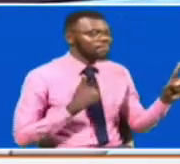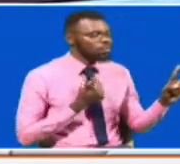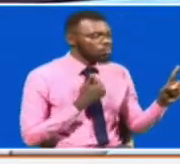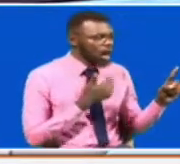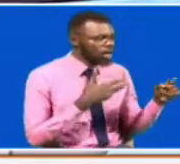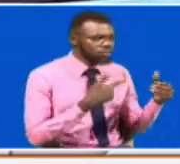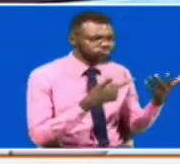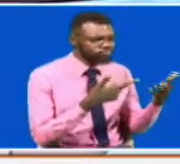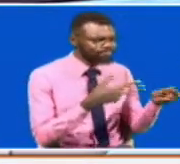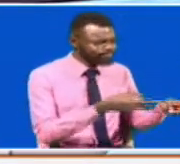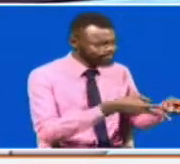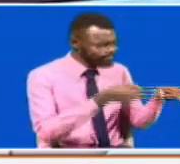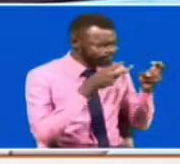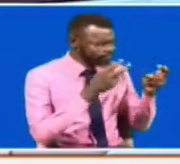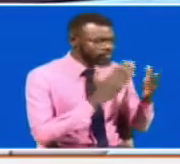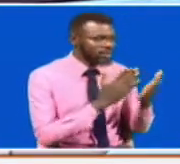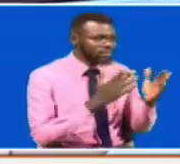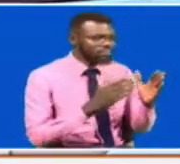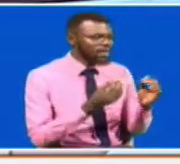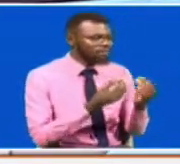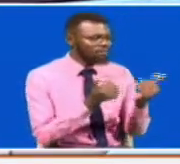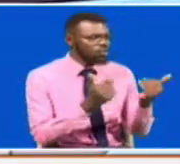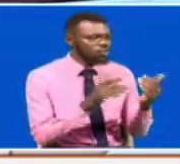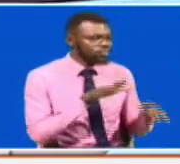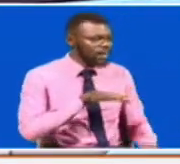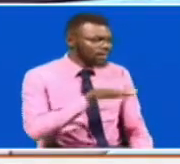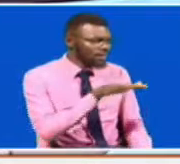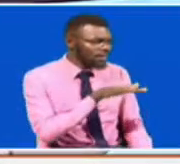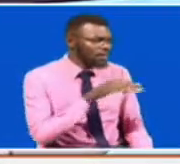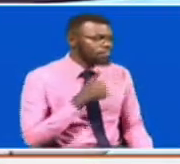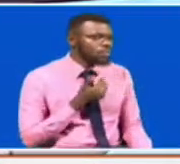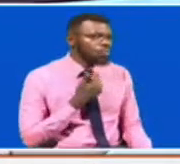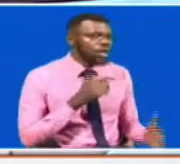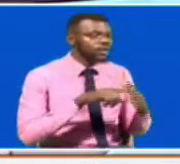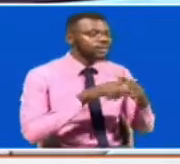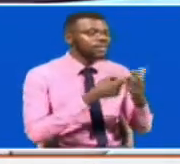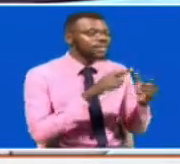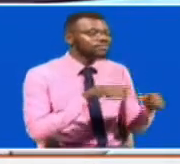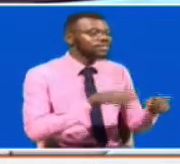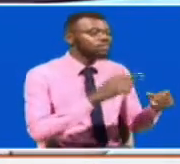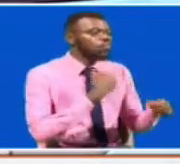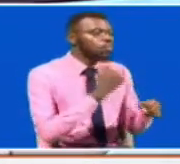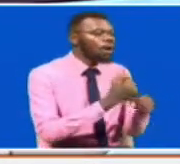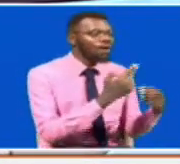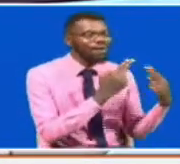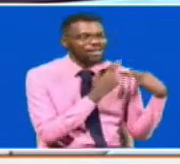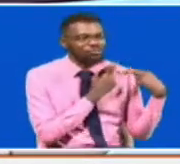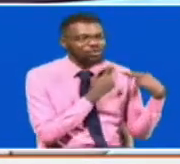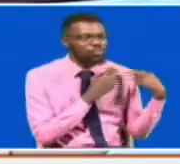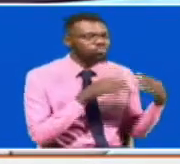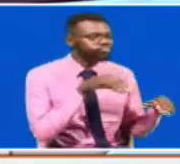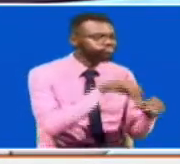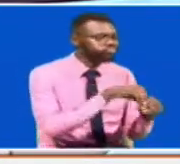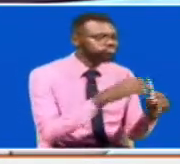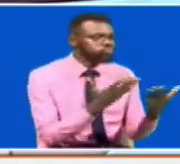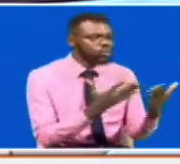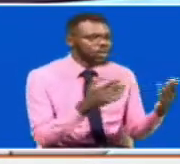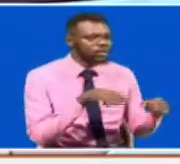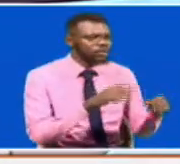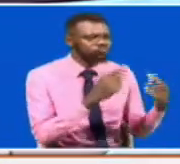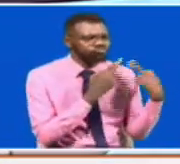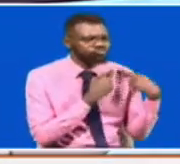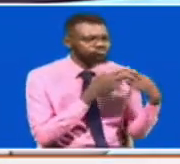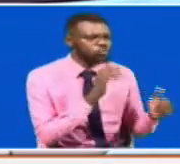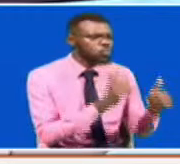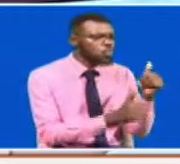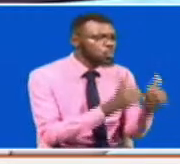few right now because I want to start from where you were involved, because I need to know your role and if you